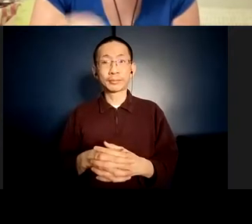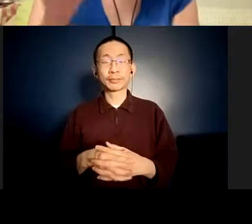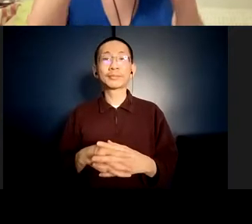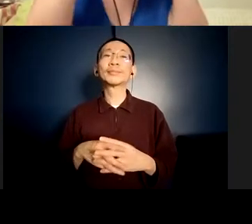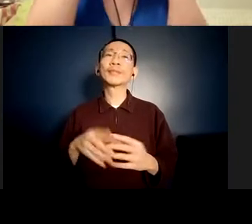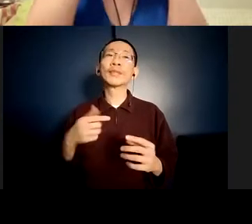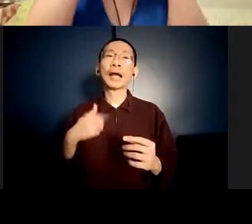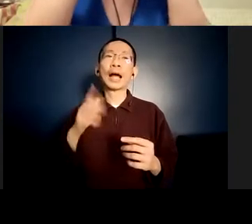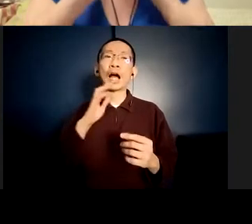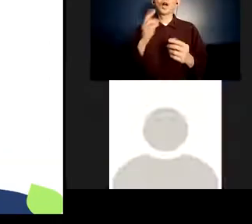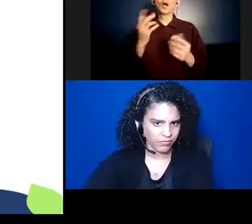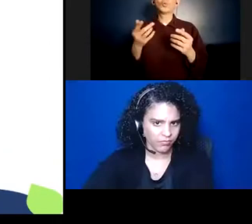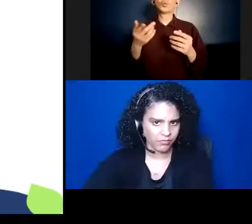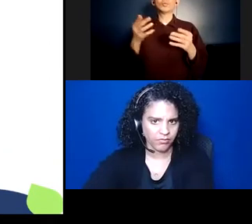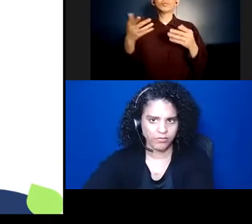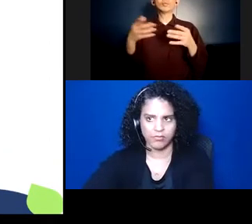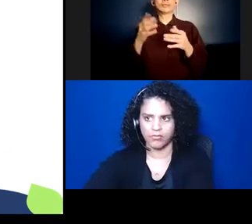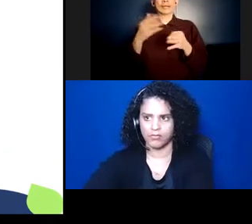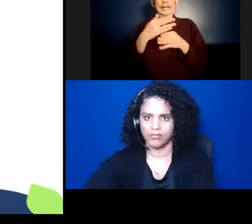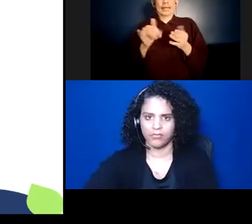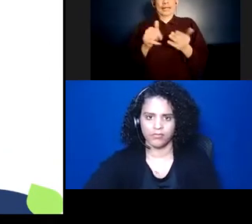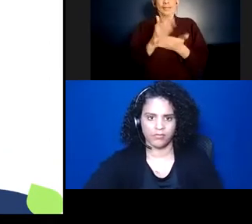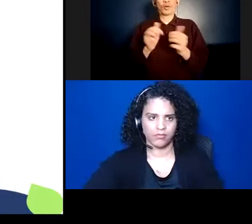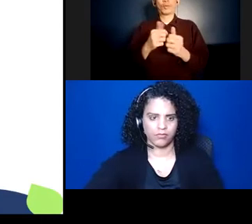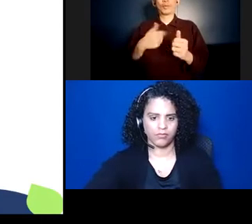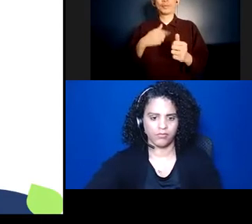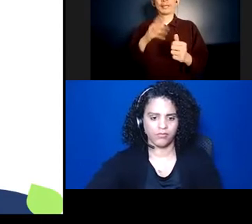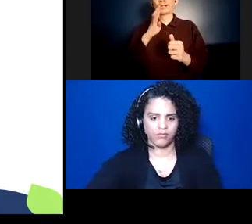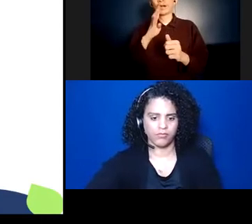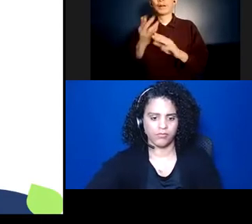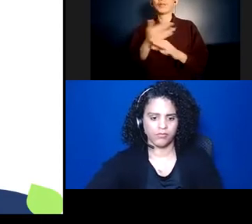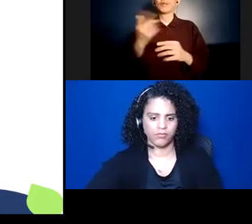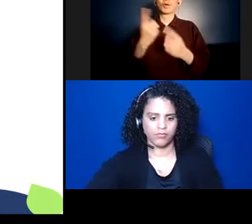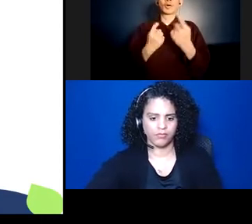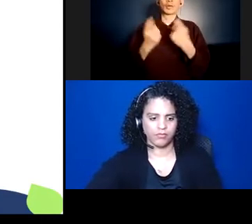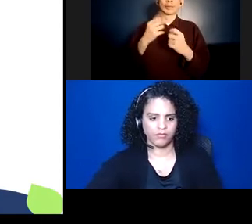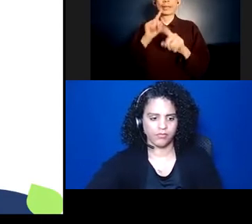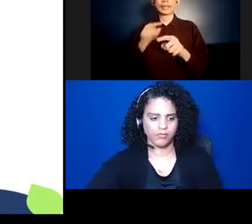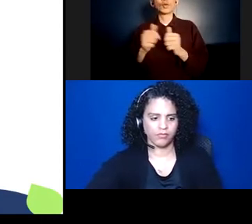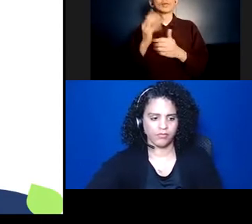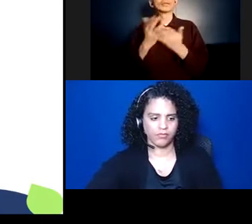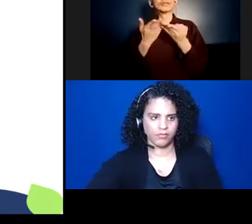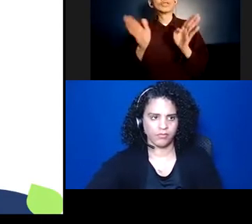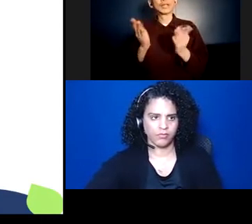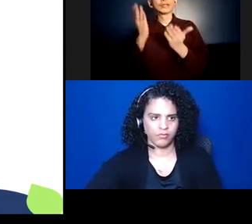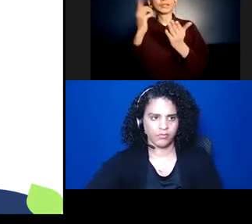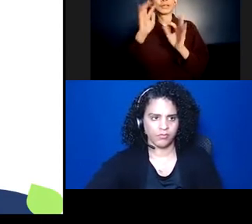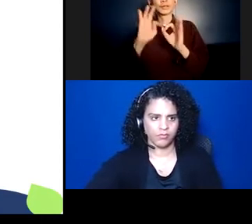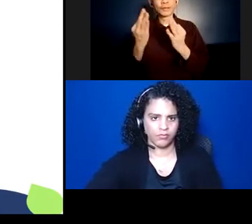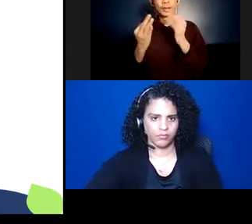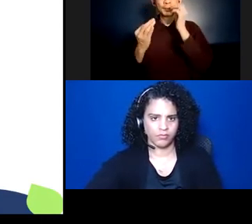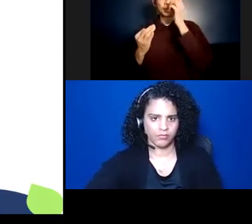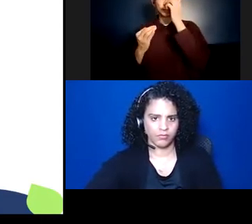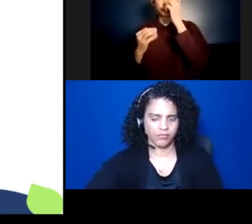So I'm just going to close this part with me talking before the question and answer with some general suggestions that I have for families. One would